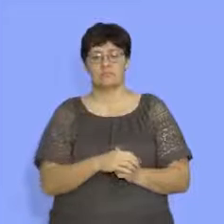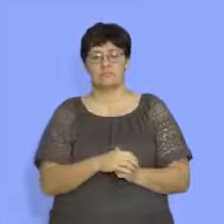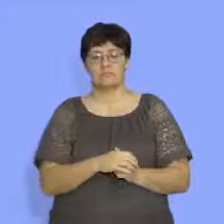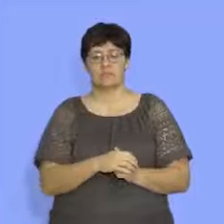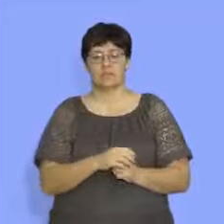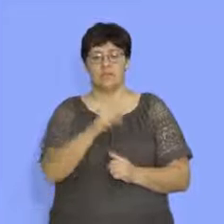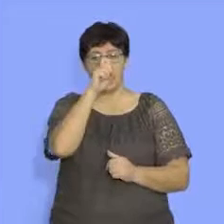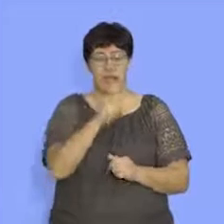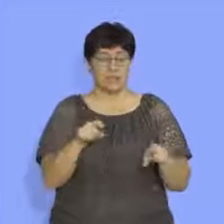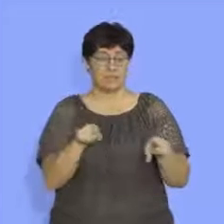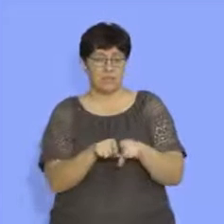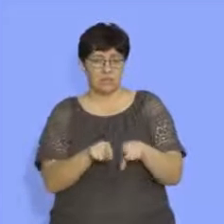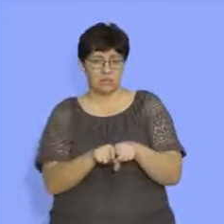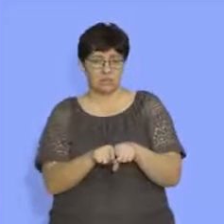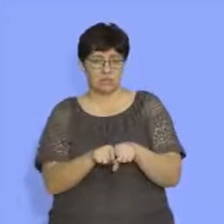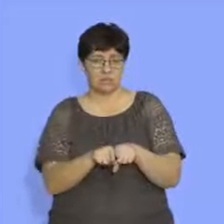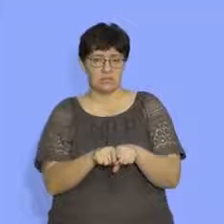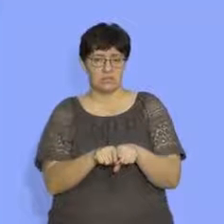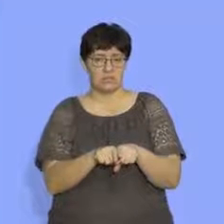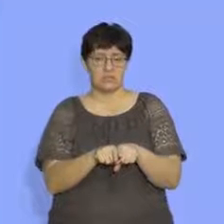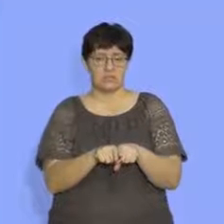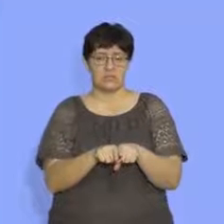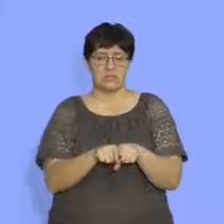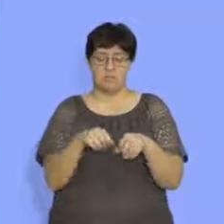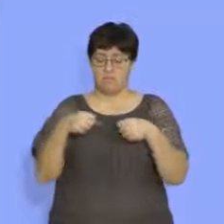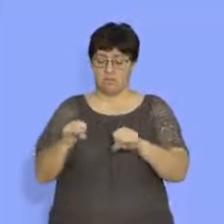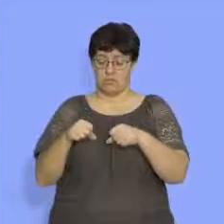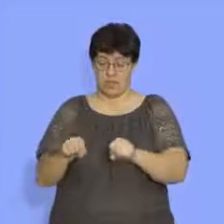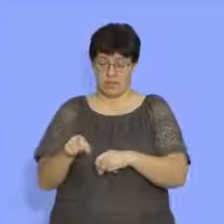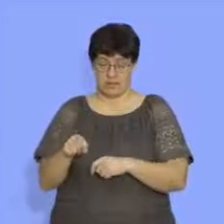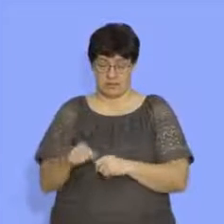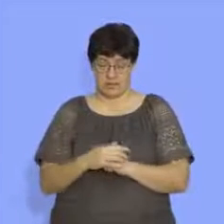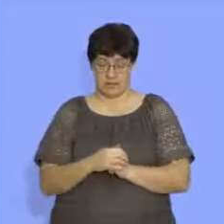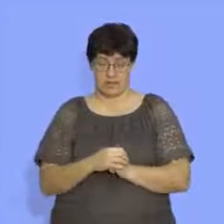let X equals to the motorbike,